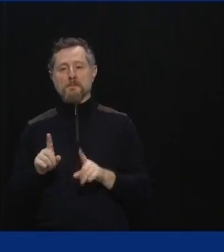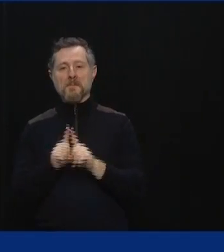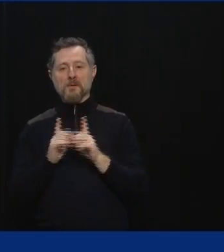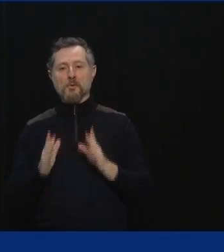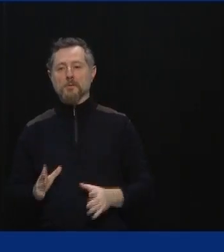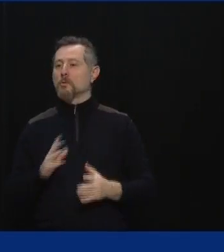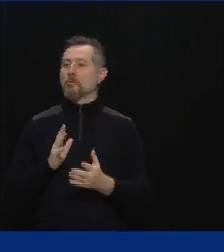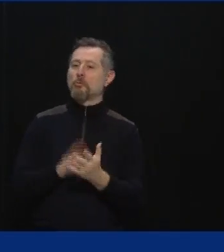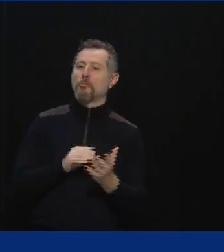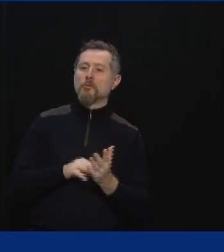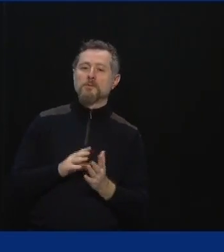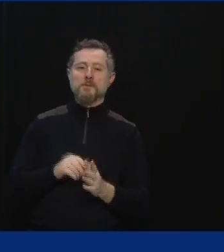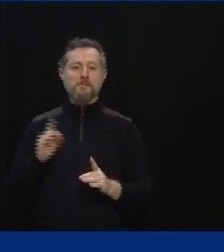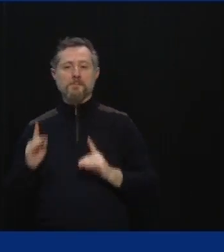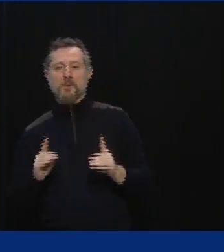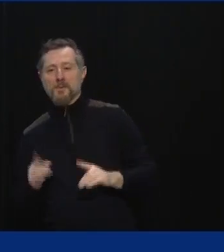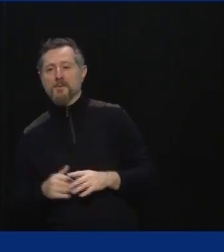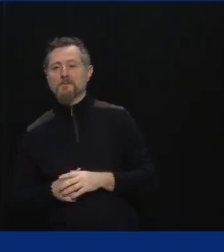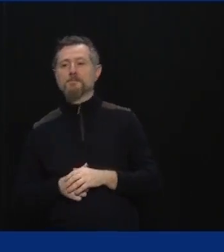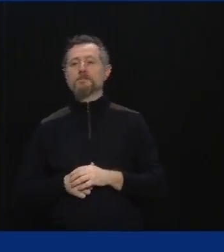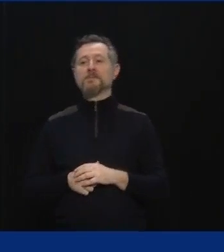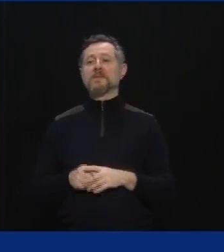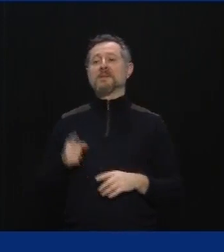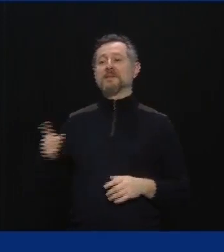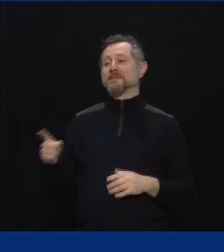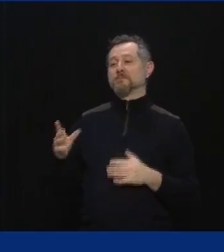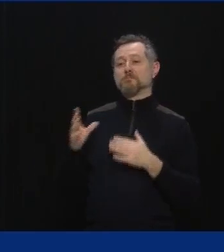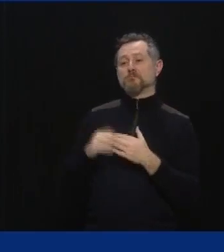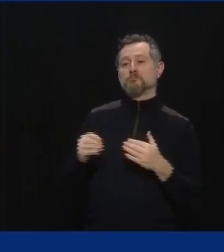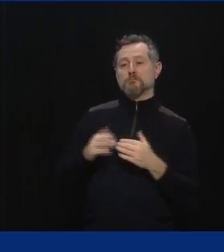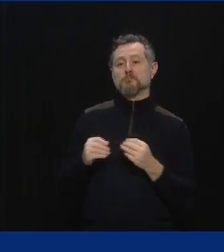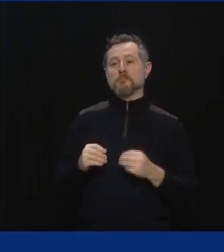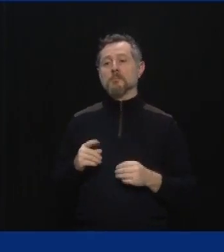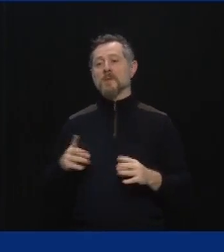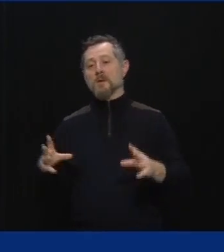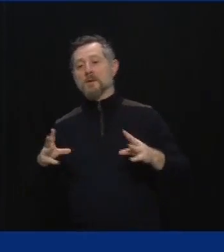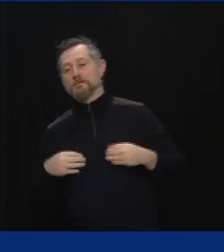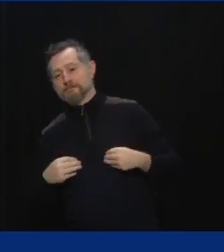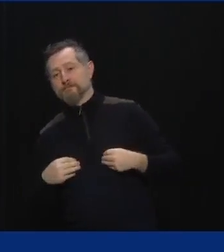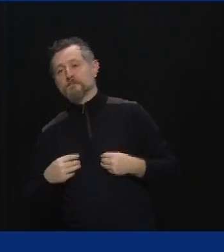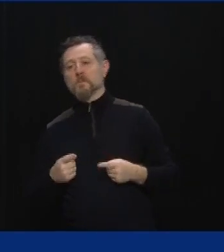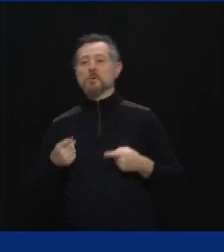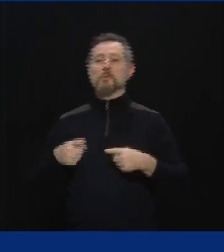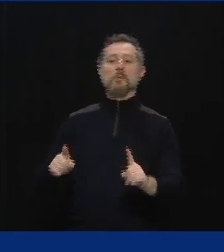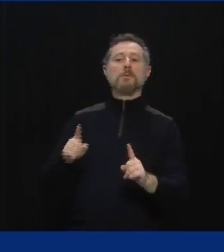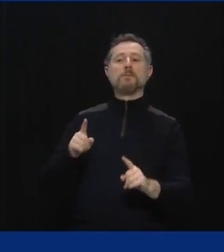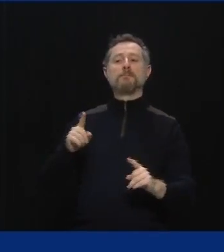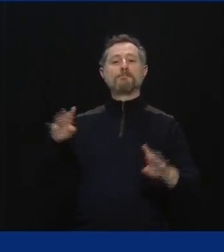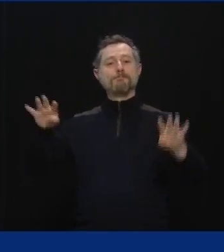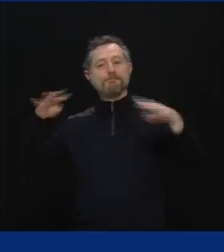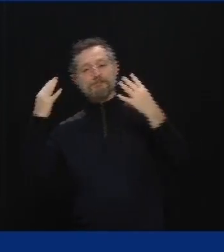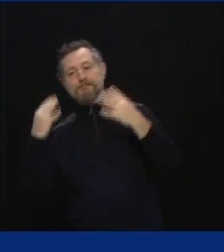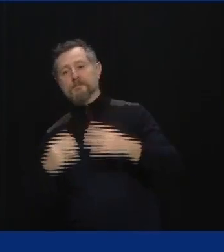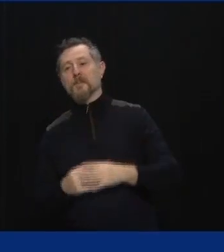business, is that he doesn't just talk about equity and press conferences and building equity.